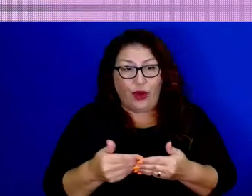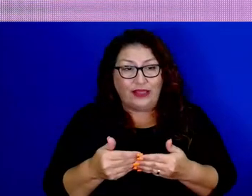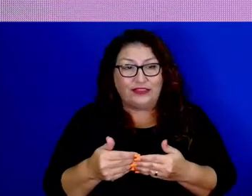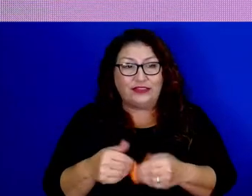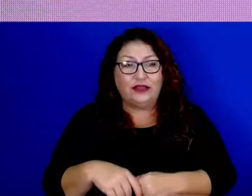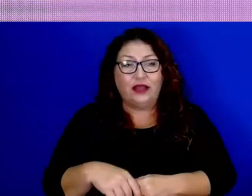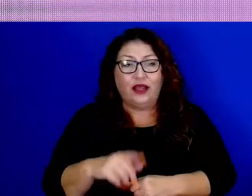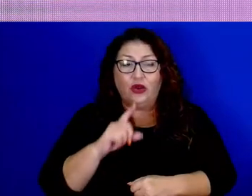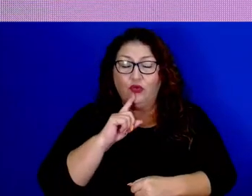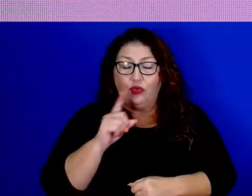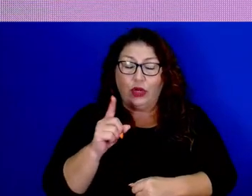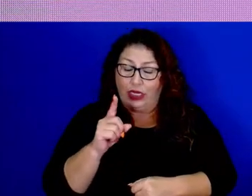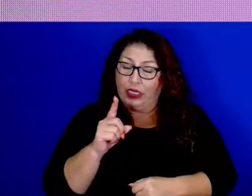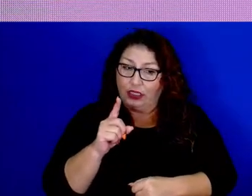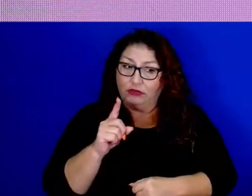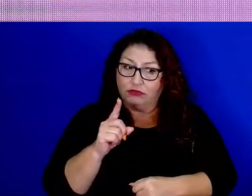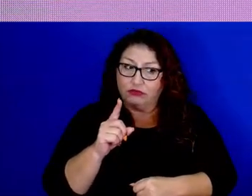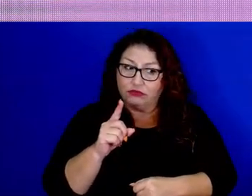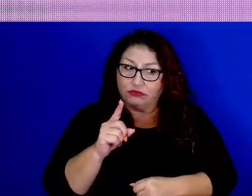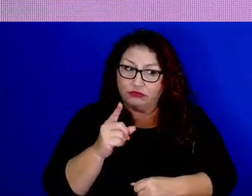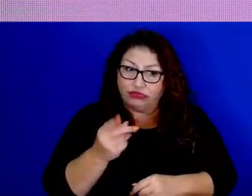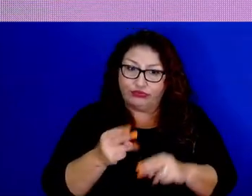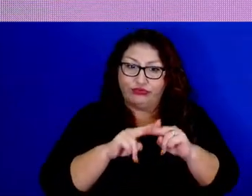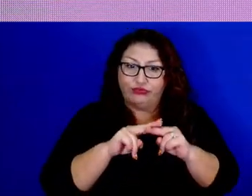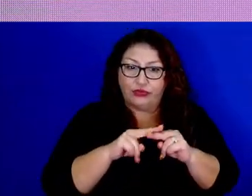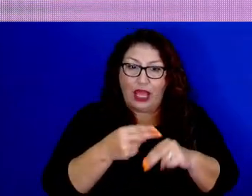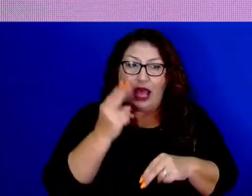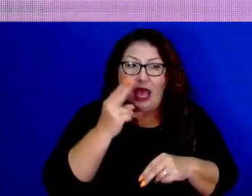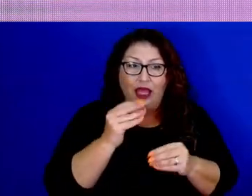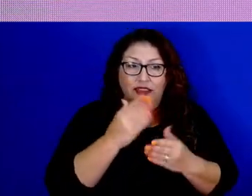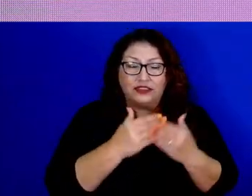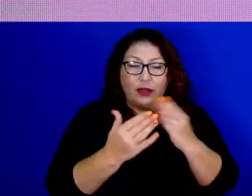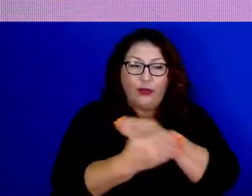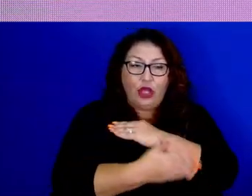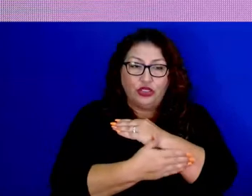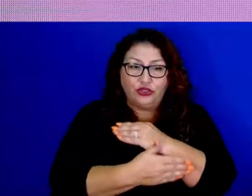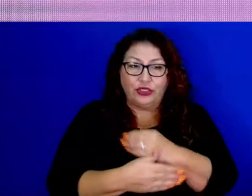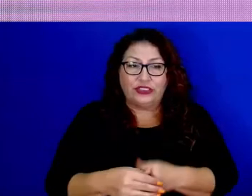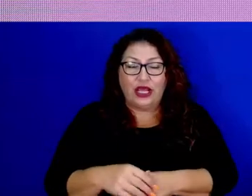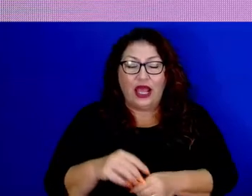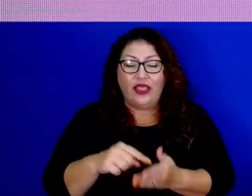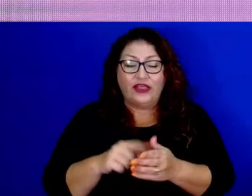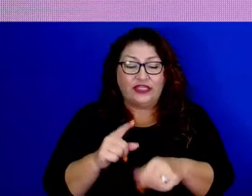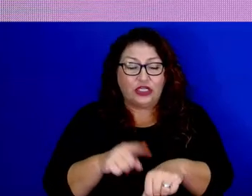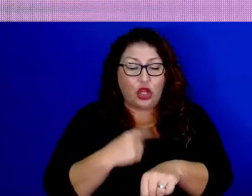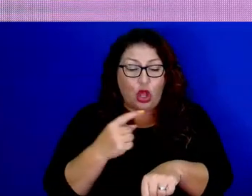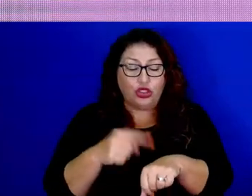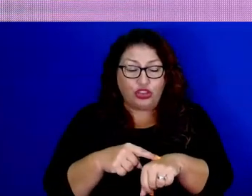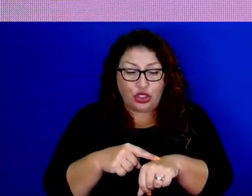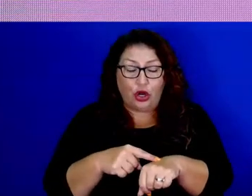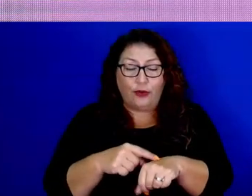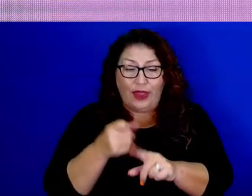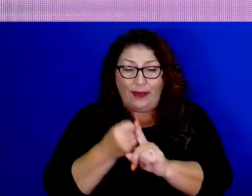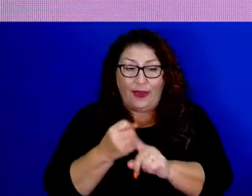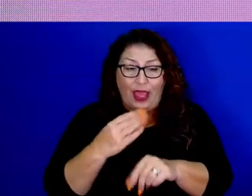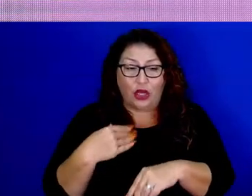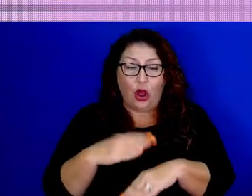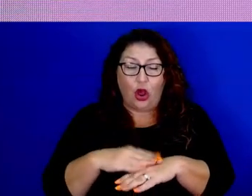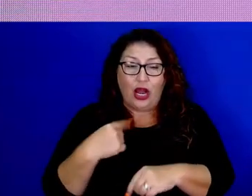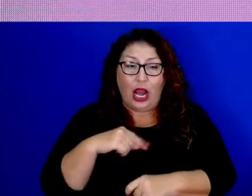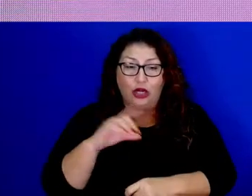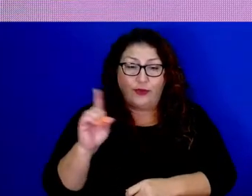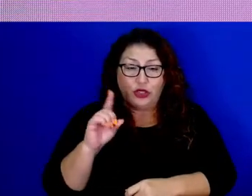countries. If this has a longer-term impact on our demography, we could be facing some